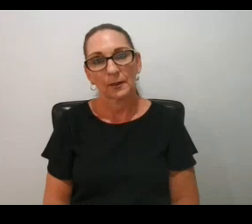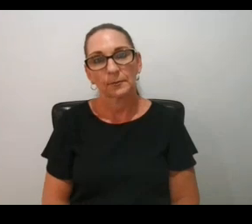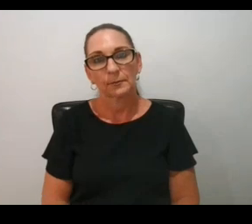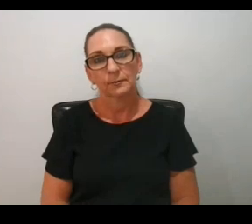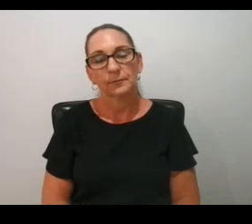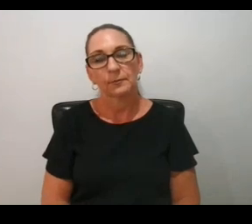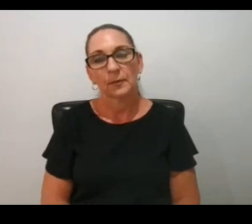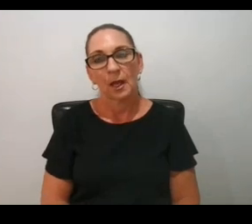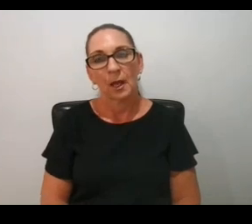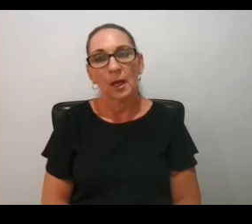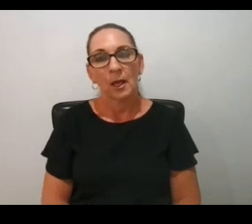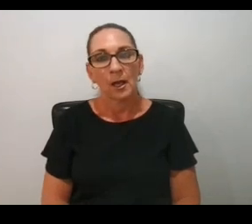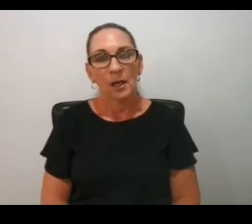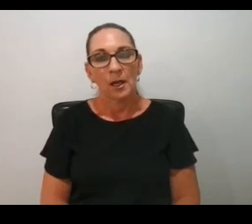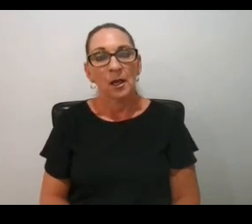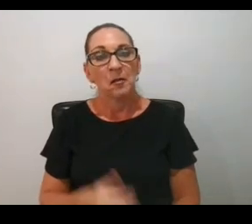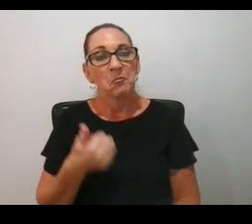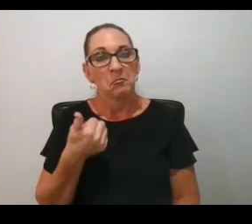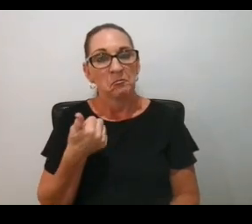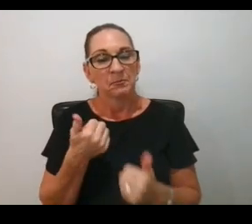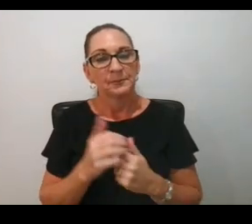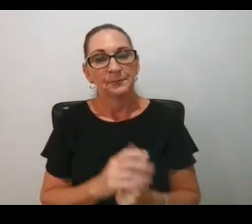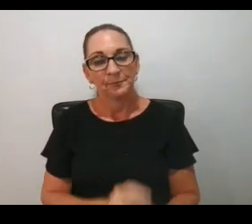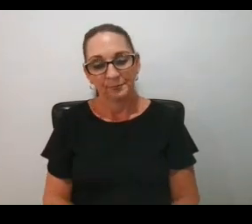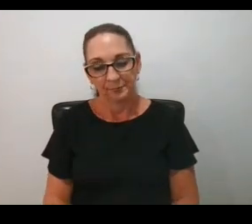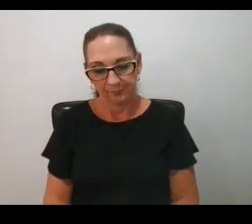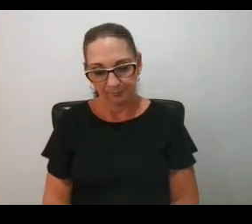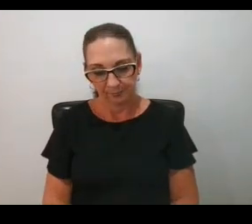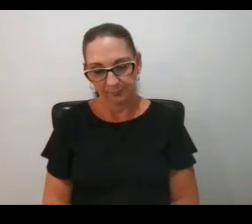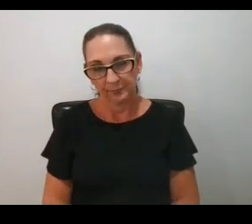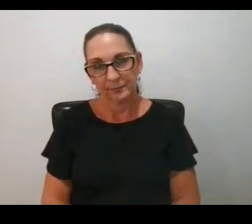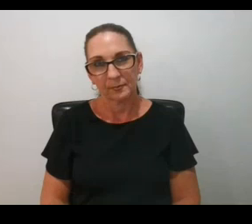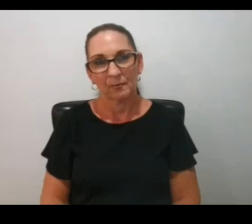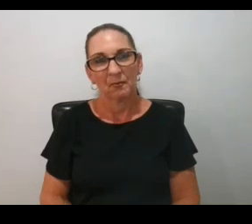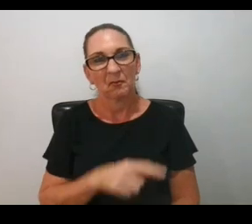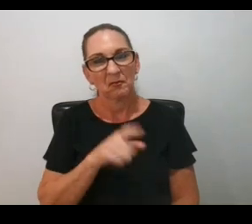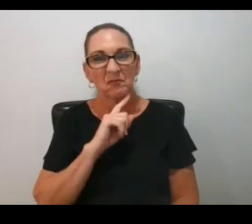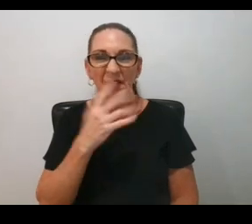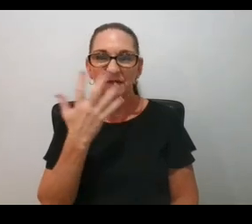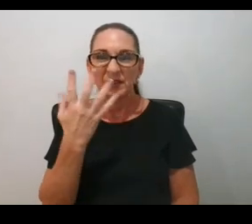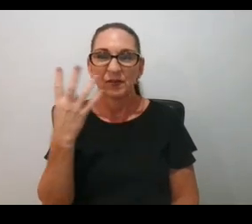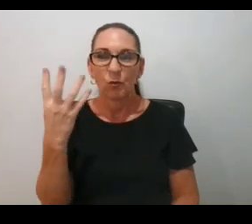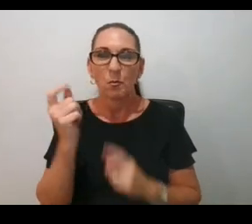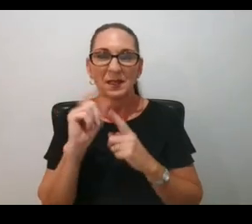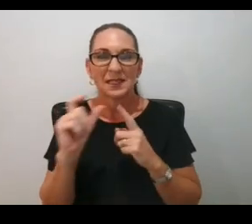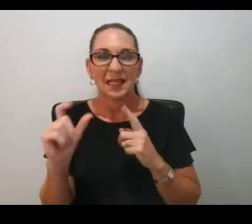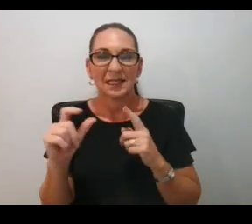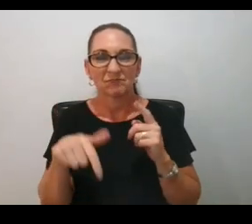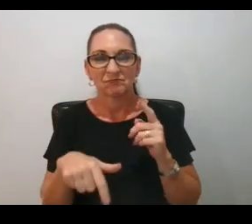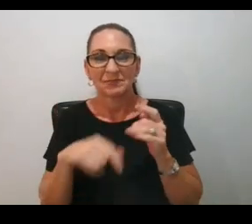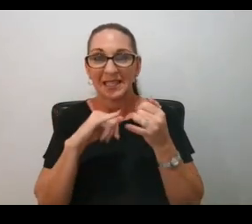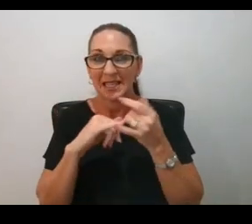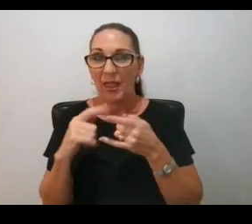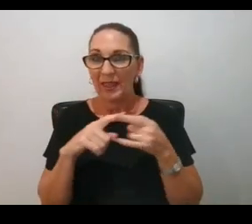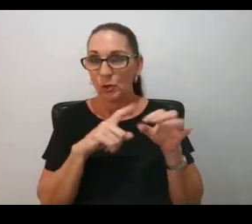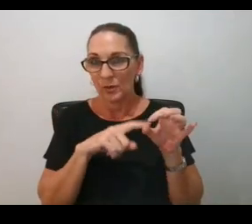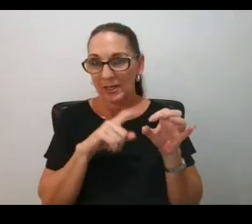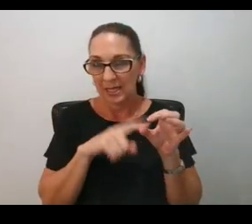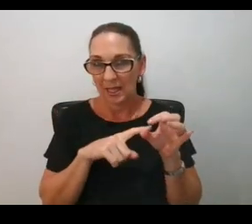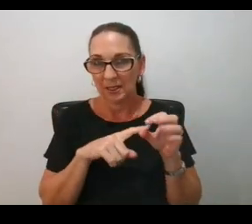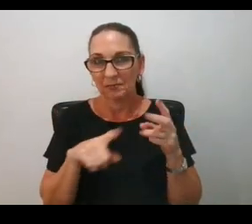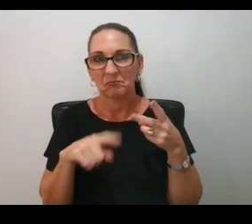Okay. So that's a great response, I'll just share that. So we have about 54% of people are from within Southeast Queensland,